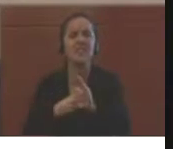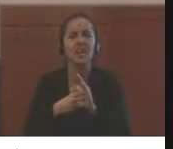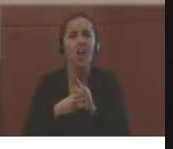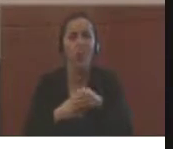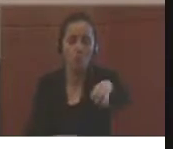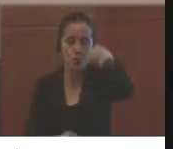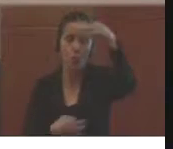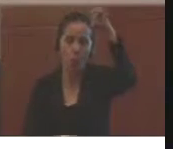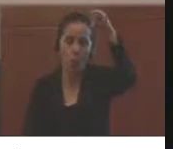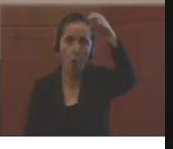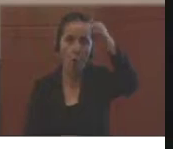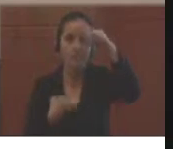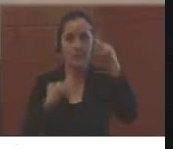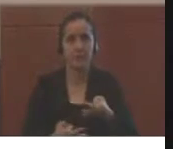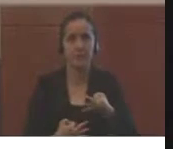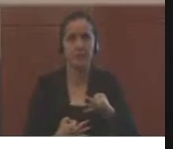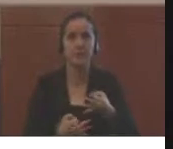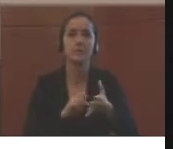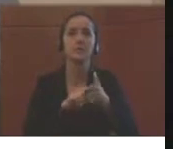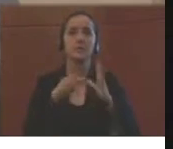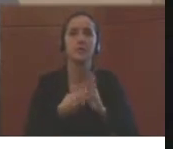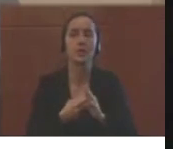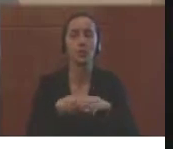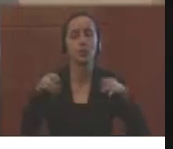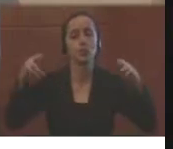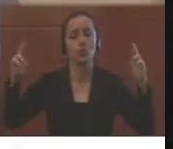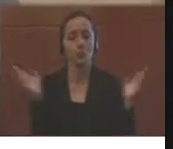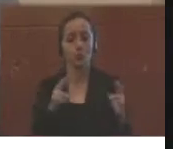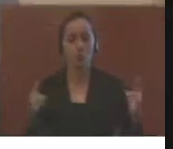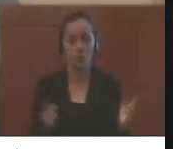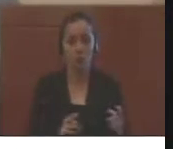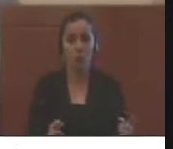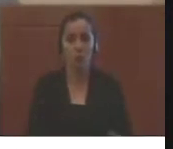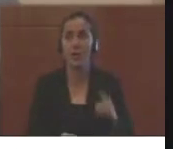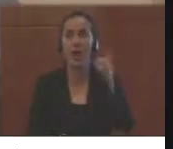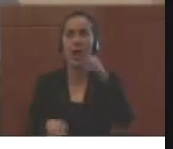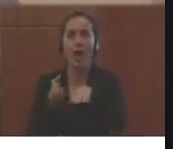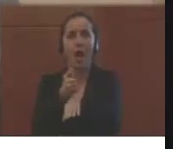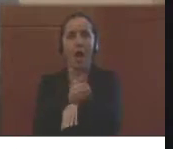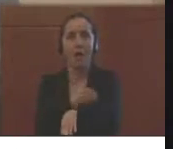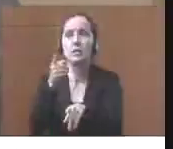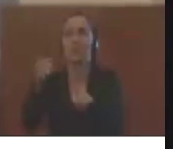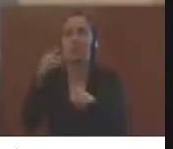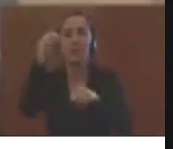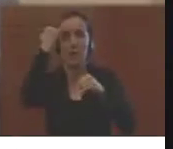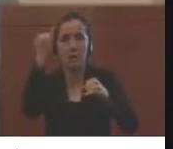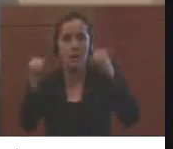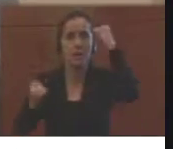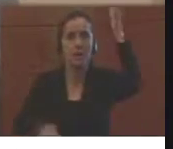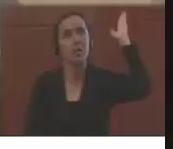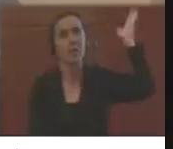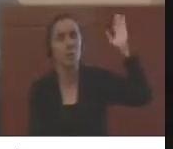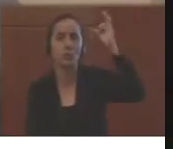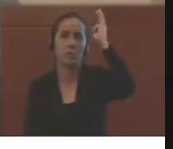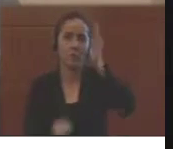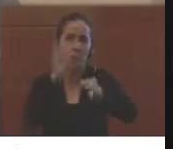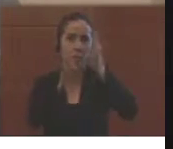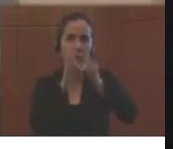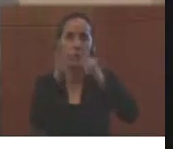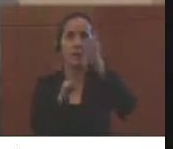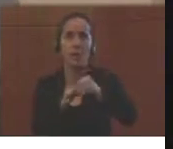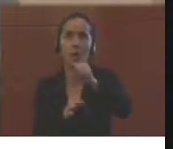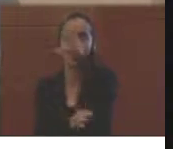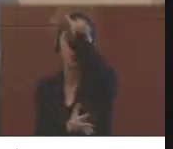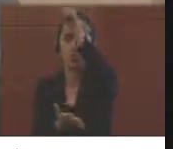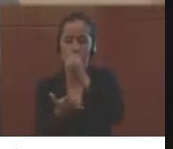a communique, which is a non-binding document that summarizes the points of view, the perspectives that have